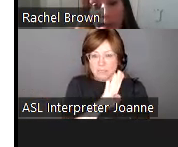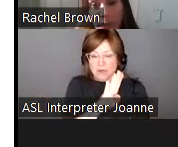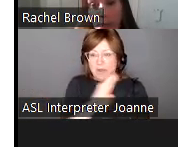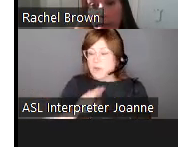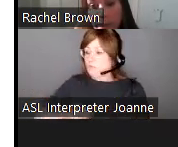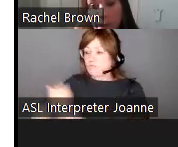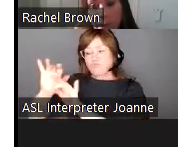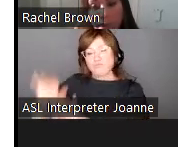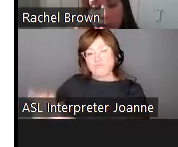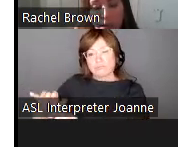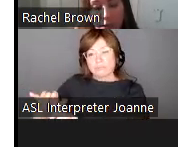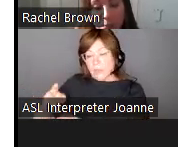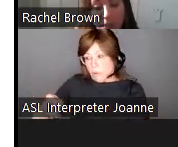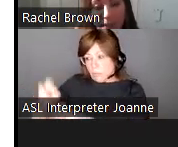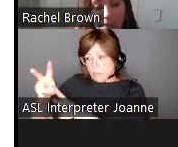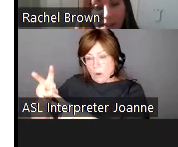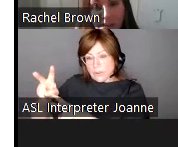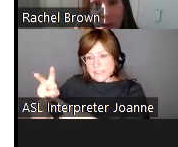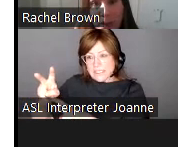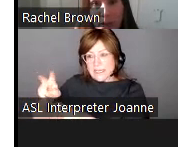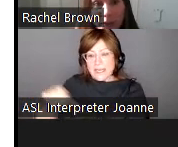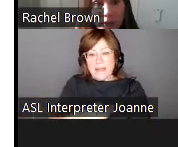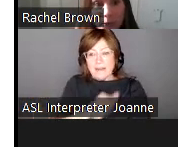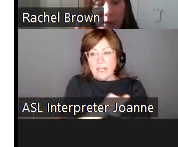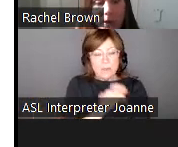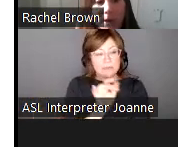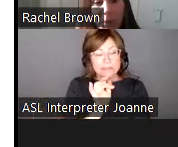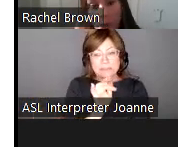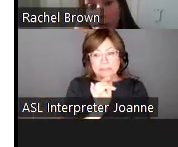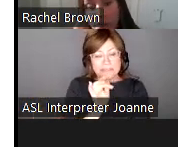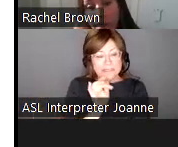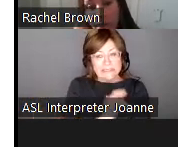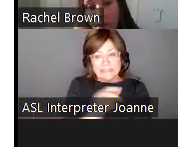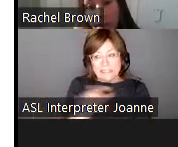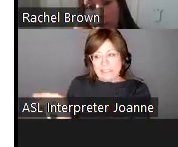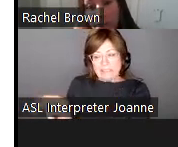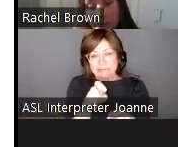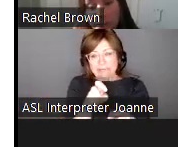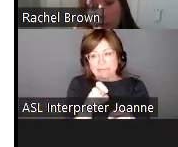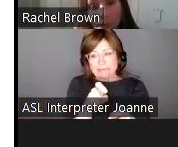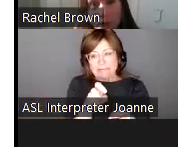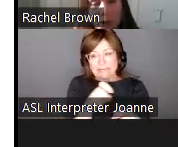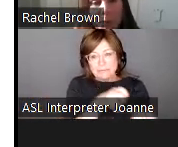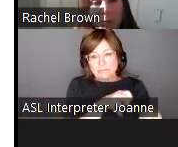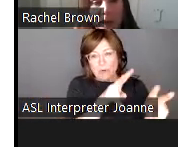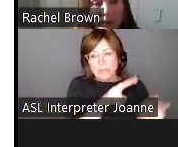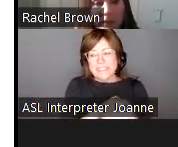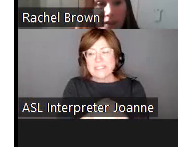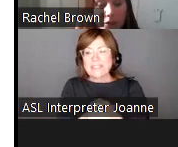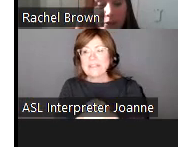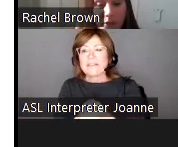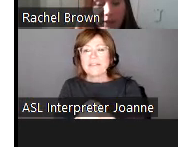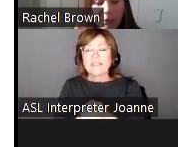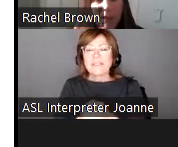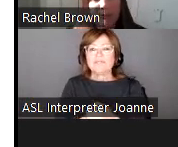one platform or the other, there's actually a little button that says you can also post to the other platform. So while they